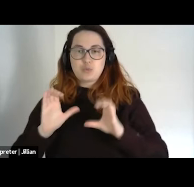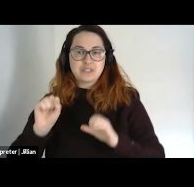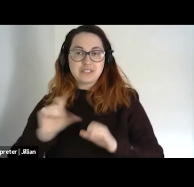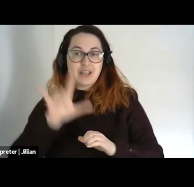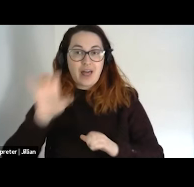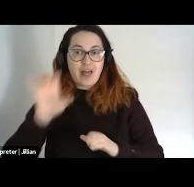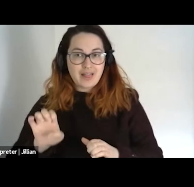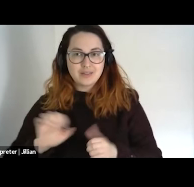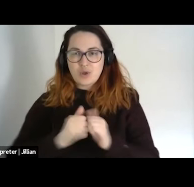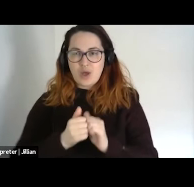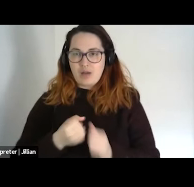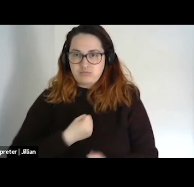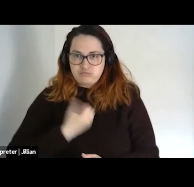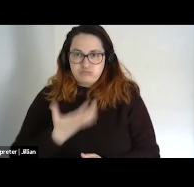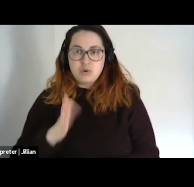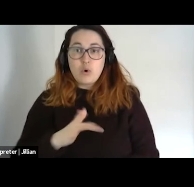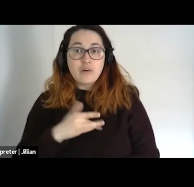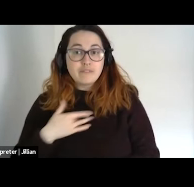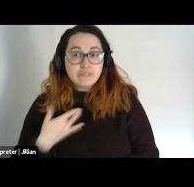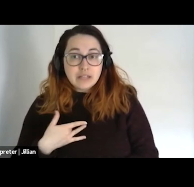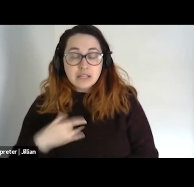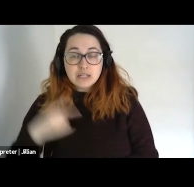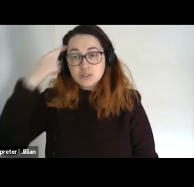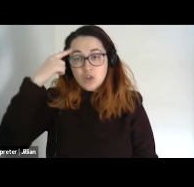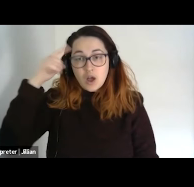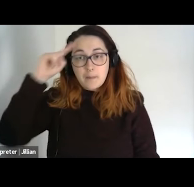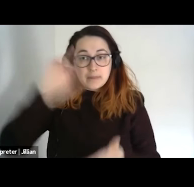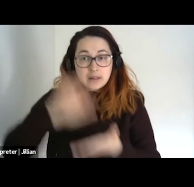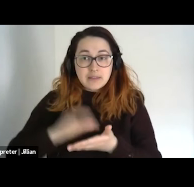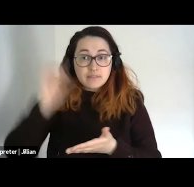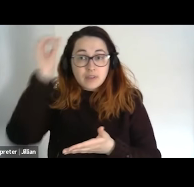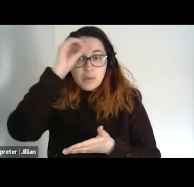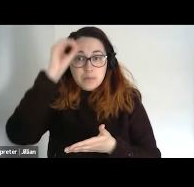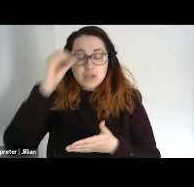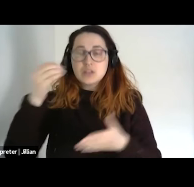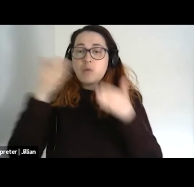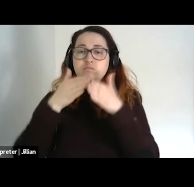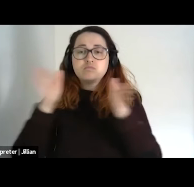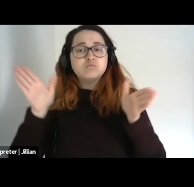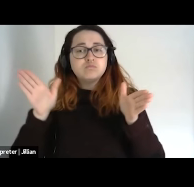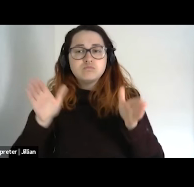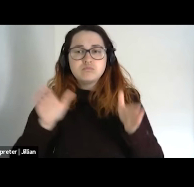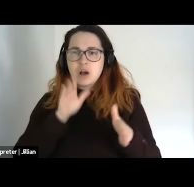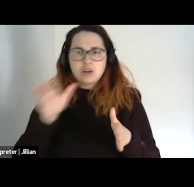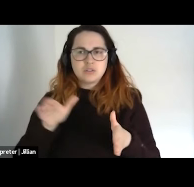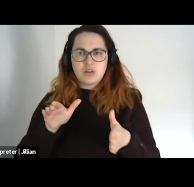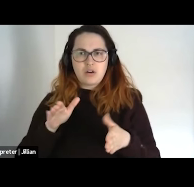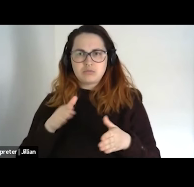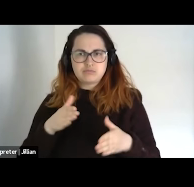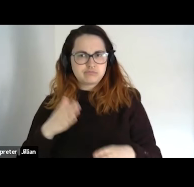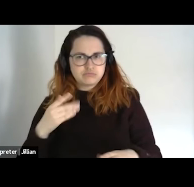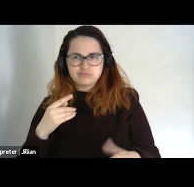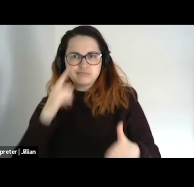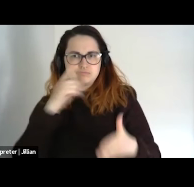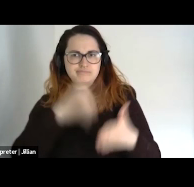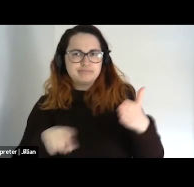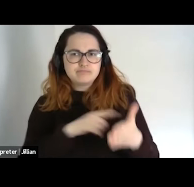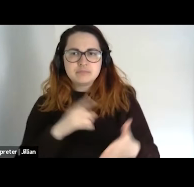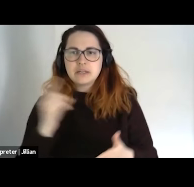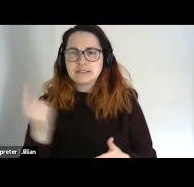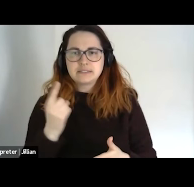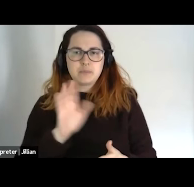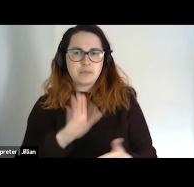your feelings, thoughts, beliefs, and opinions in an open manner that doesn't violate the rights of others. We will talk